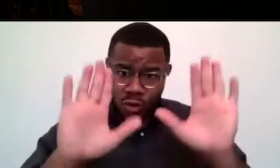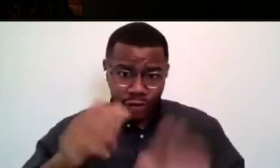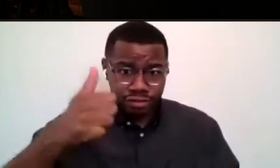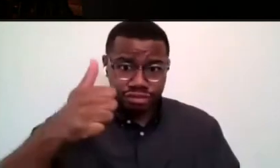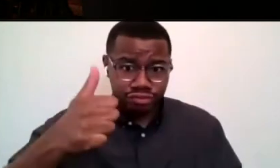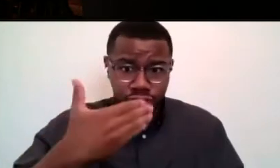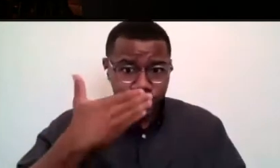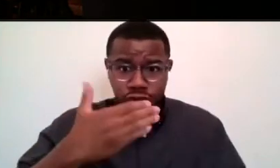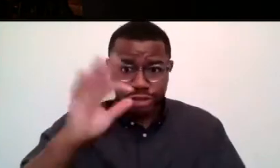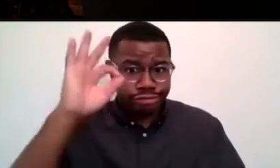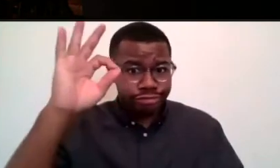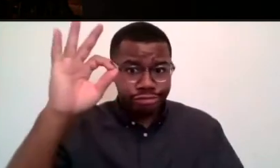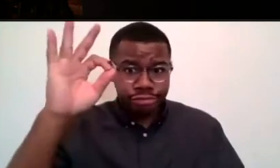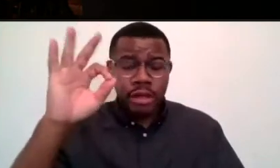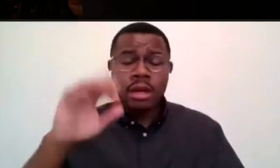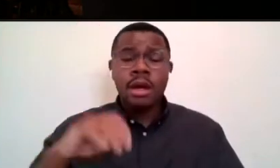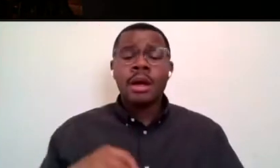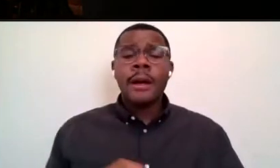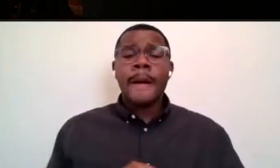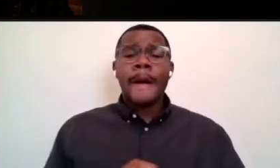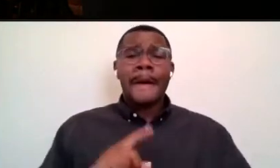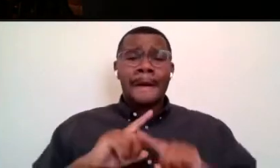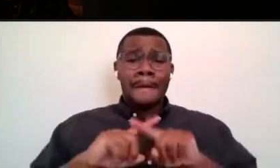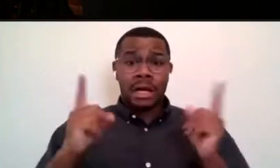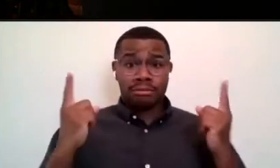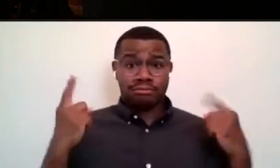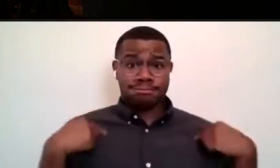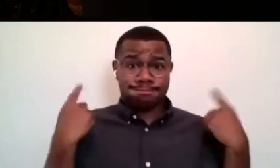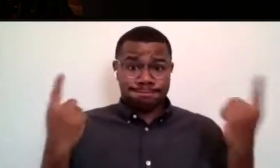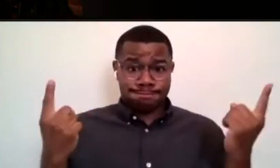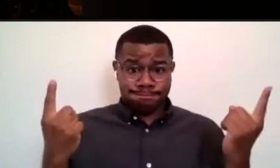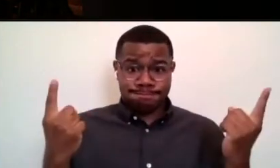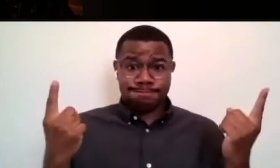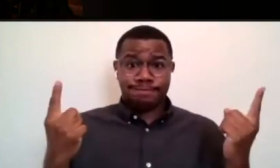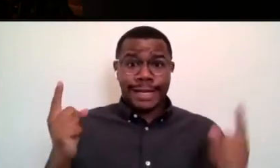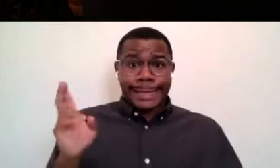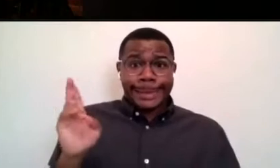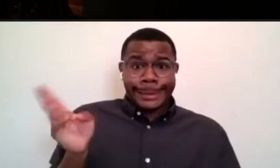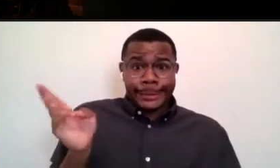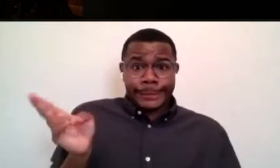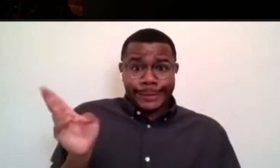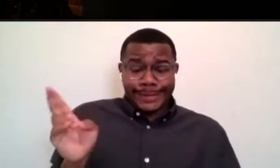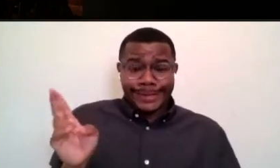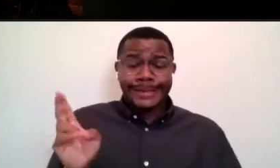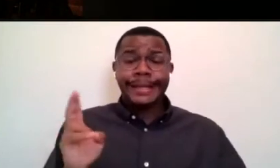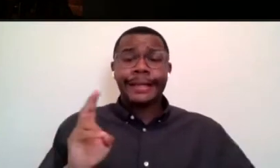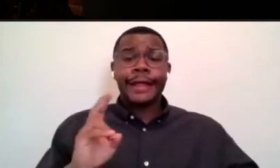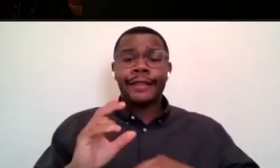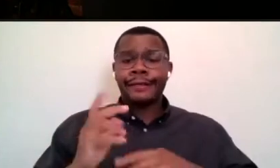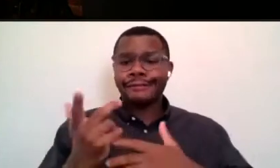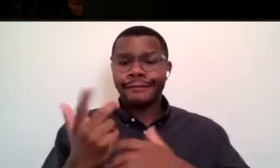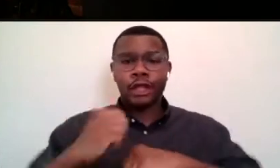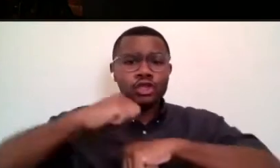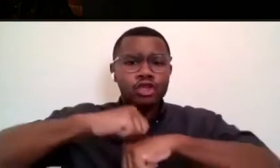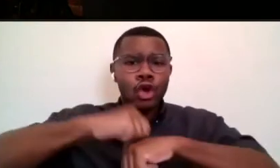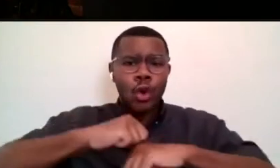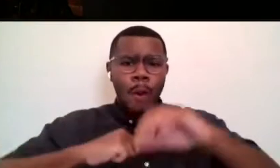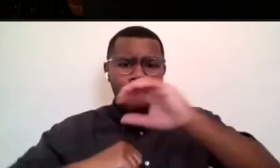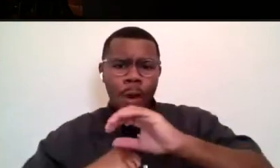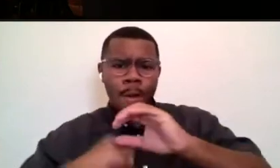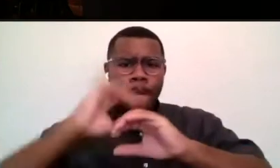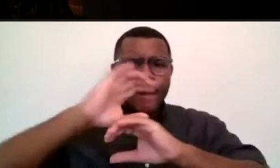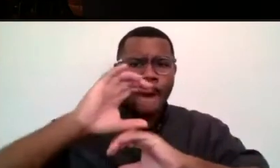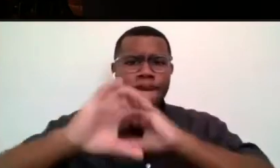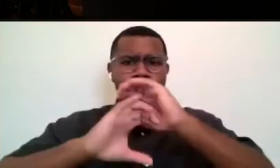the stones that have laid human history. And you think about Africa. You think about the Greeks. You think about when